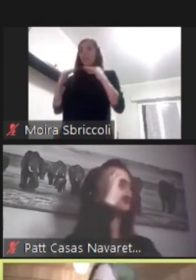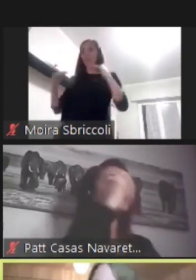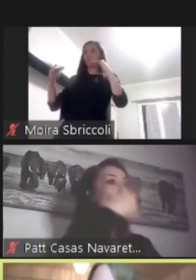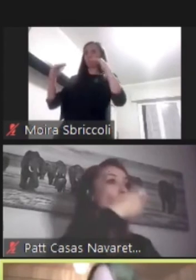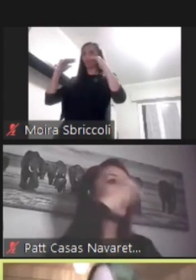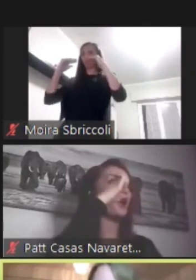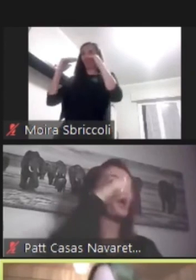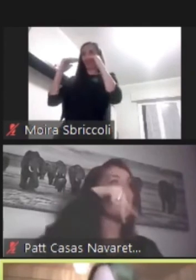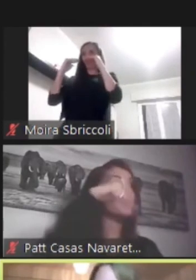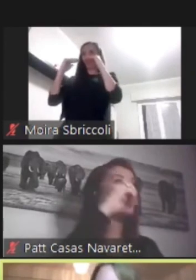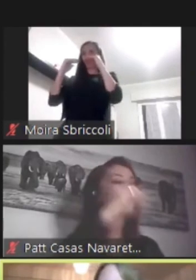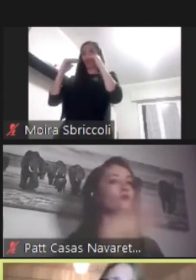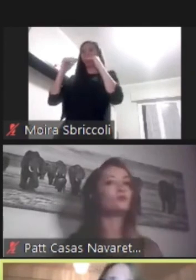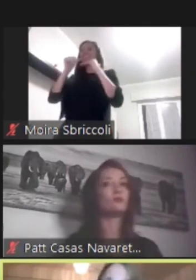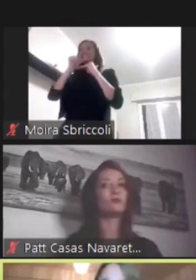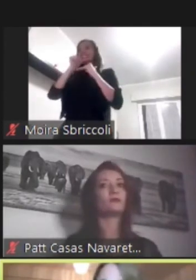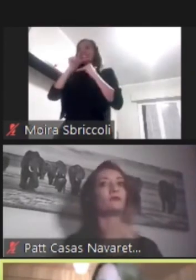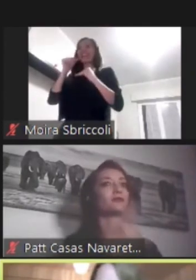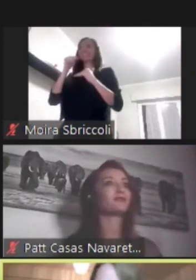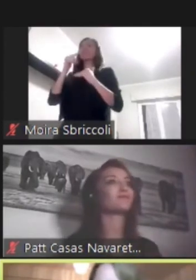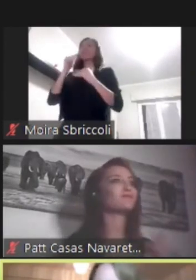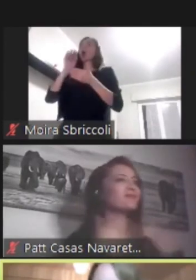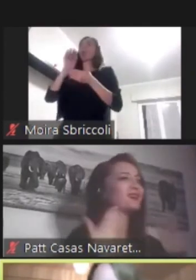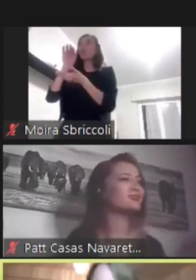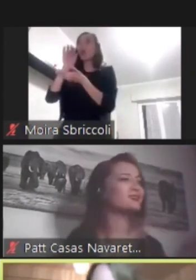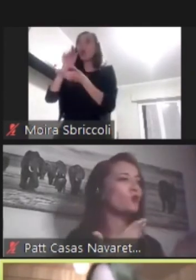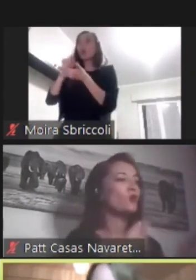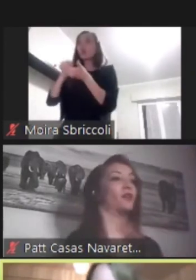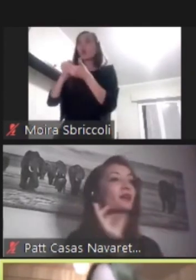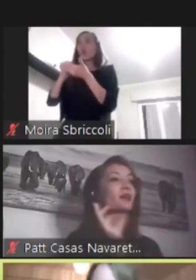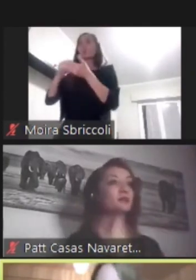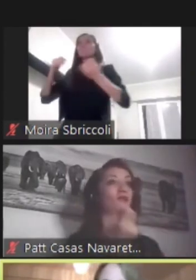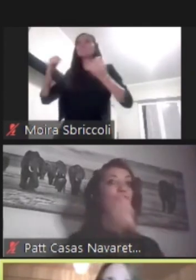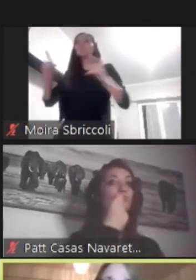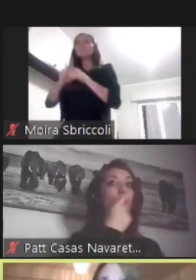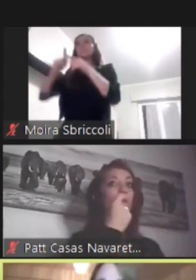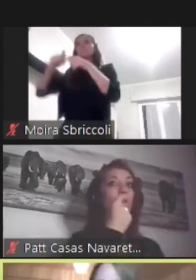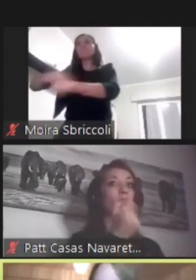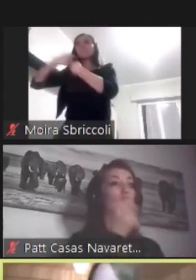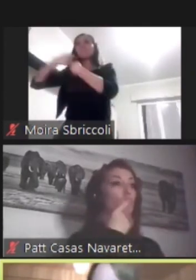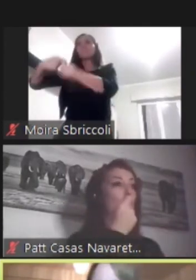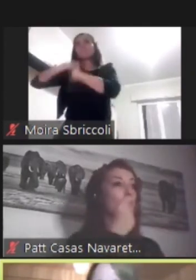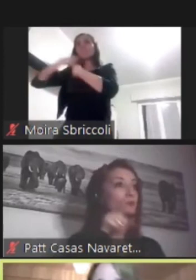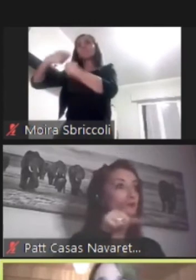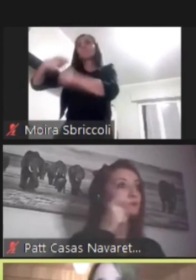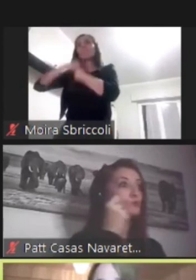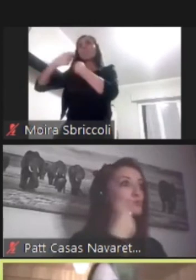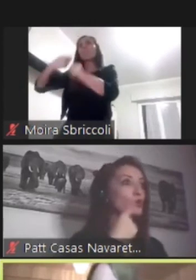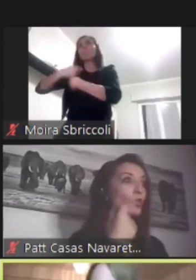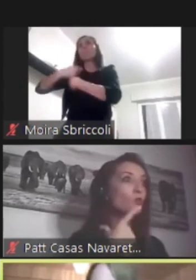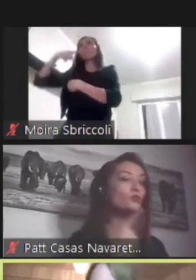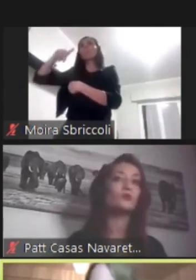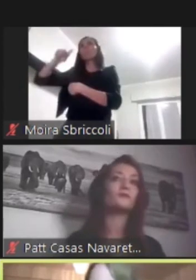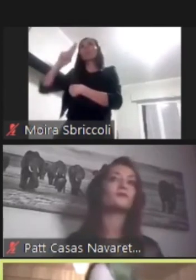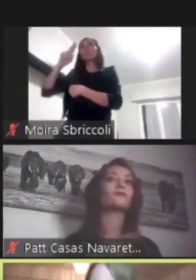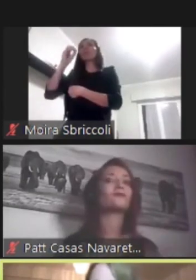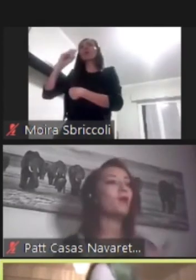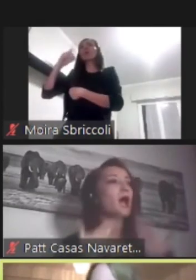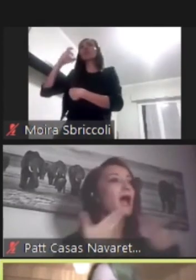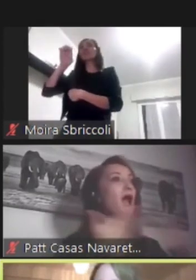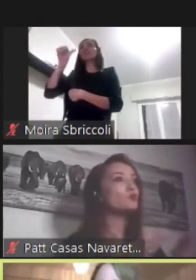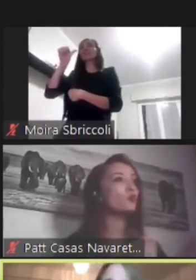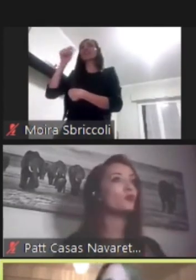any hormonal problems, problems with their menstrual cycle, problems with